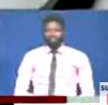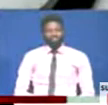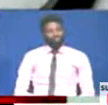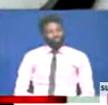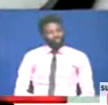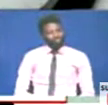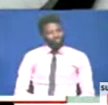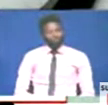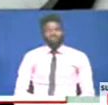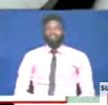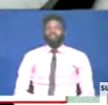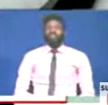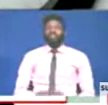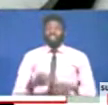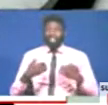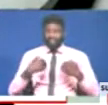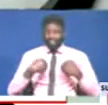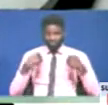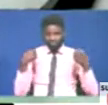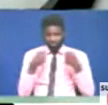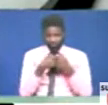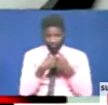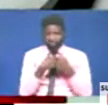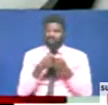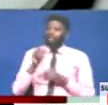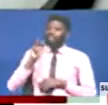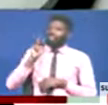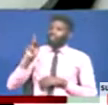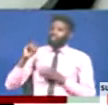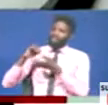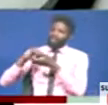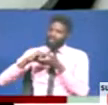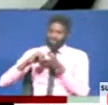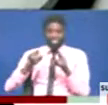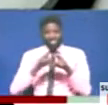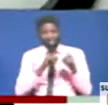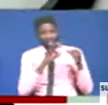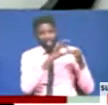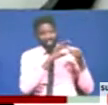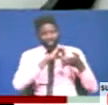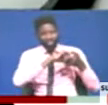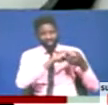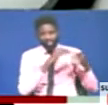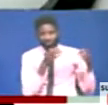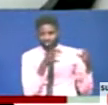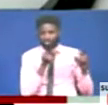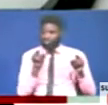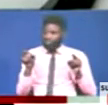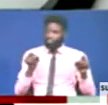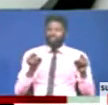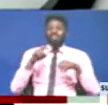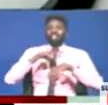Now, a showdown looms between the Kenya Kwanza Alliance and Azimio Umoja One Kenya Coalition Party at the National